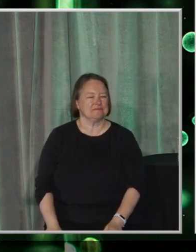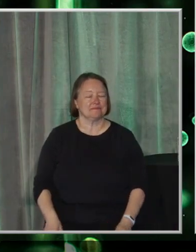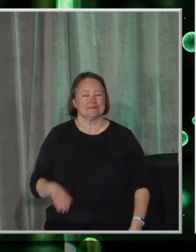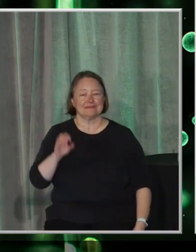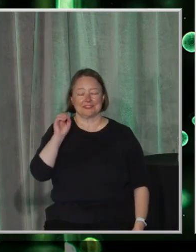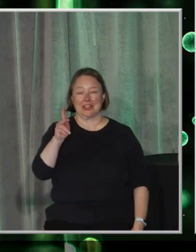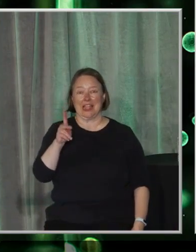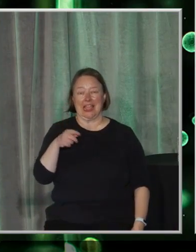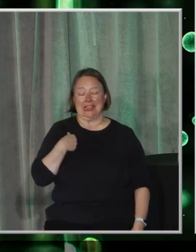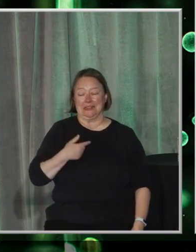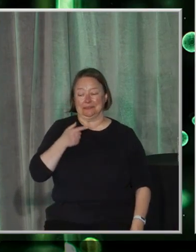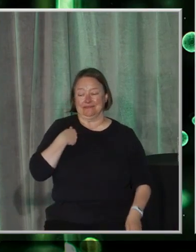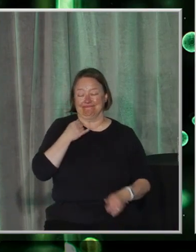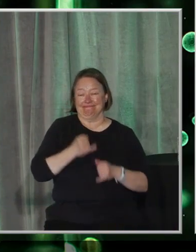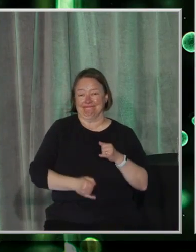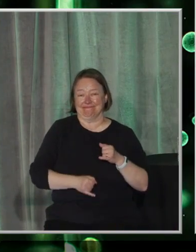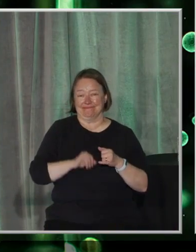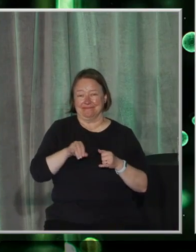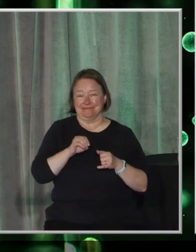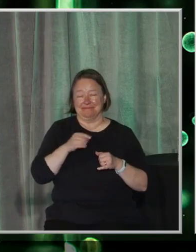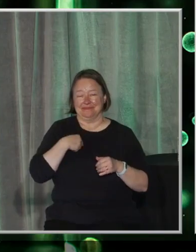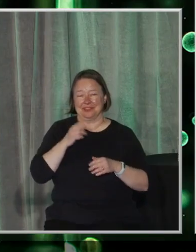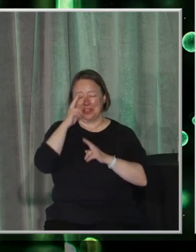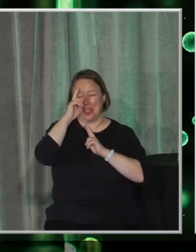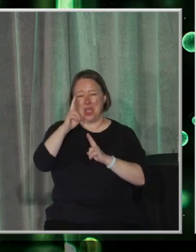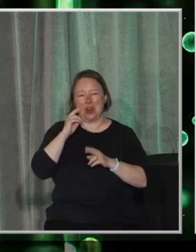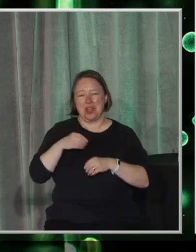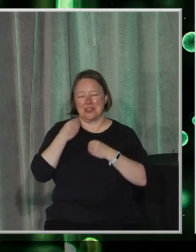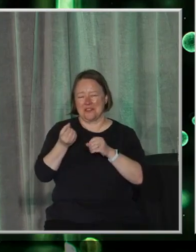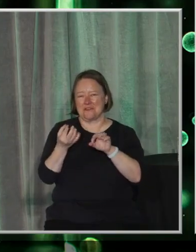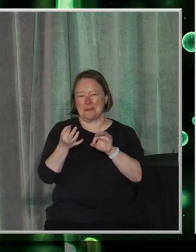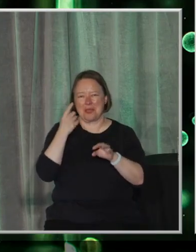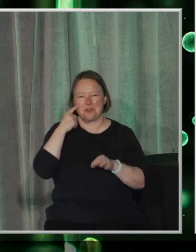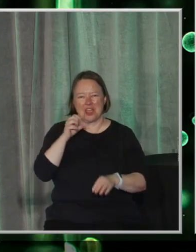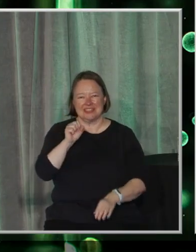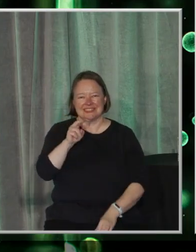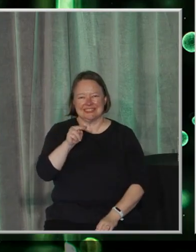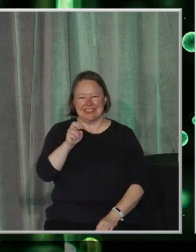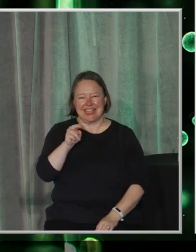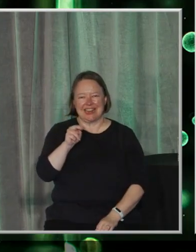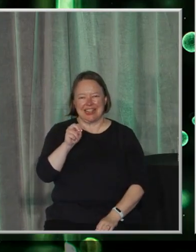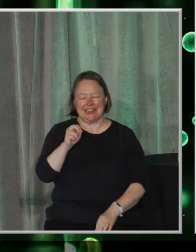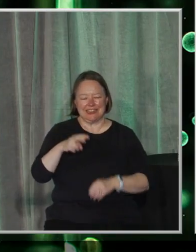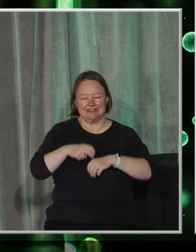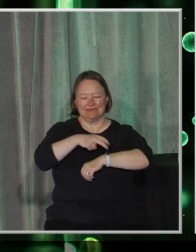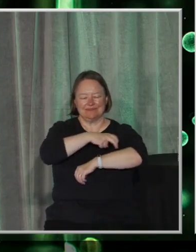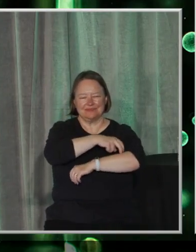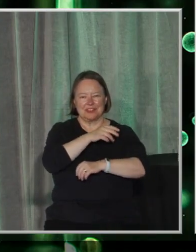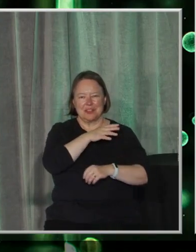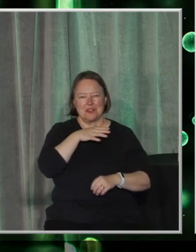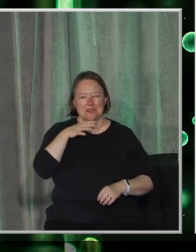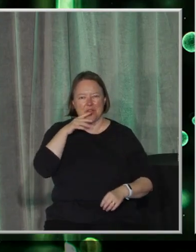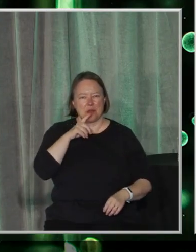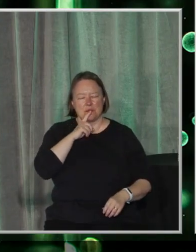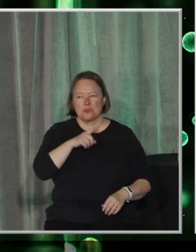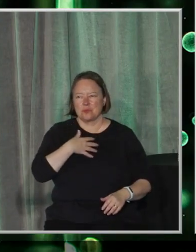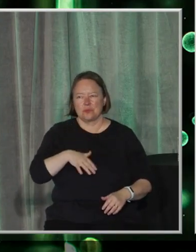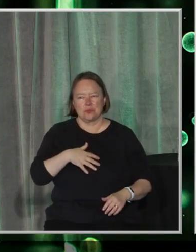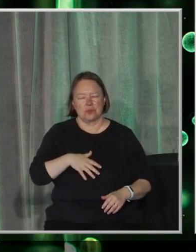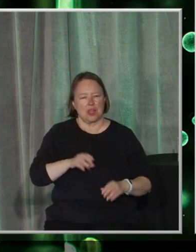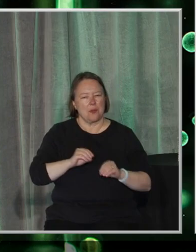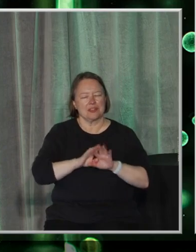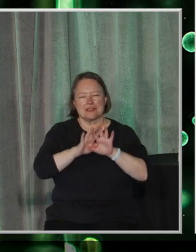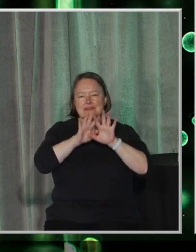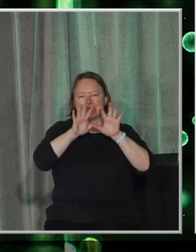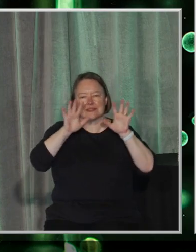Okay, so that just leaves me the honor of providing some feedback for Seneni Farm. Anthony, that was a really, really clear